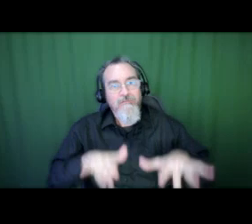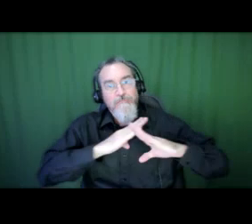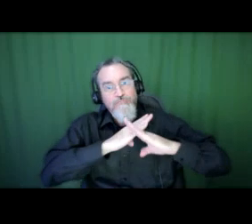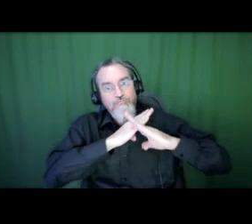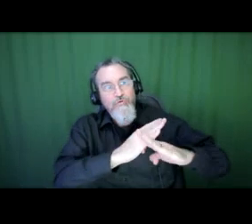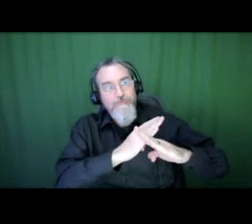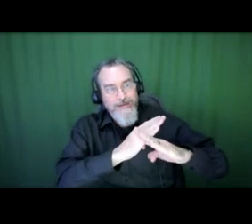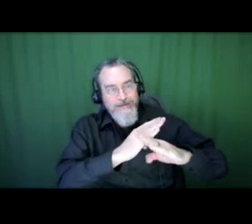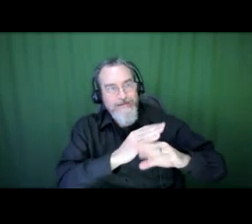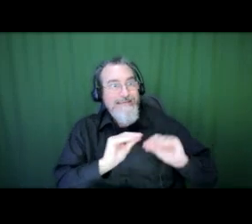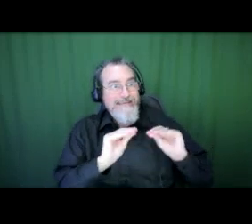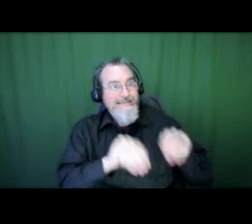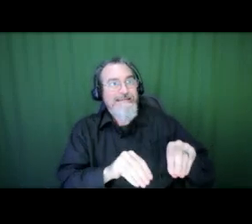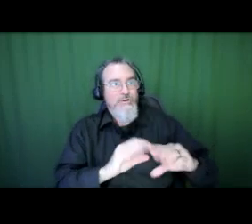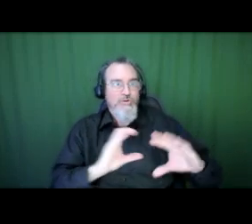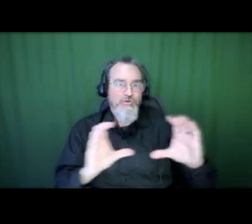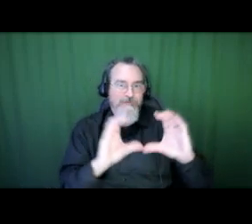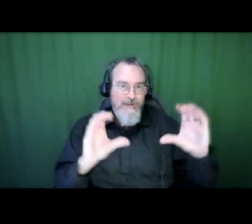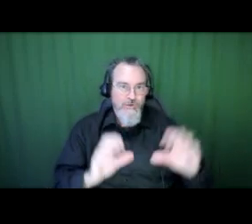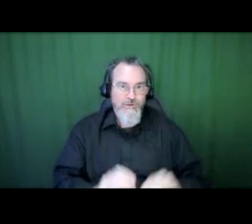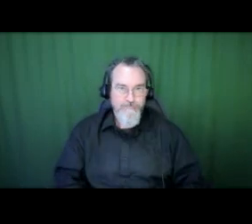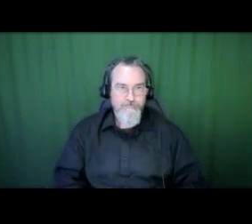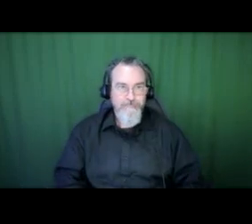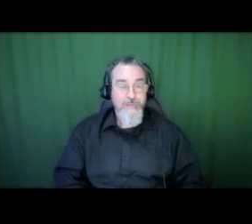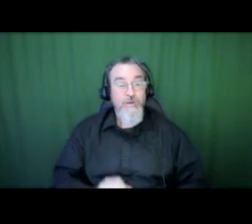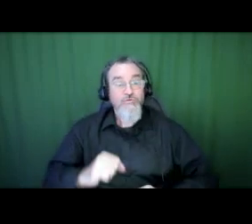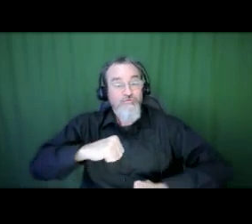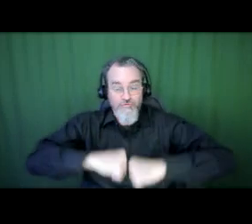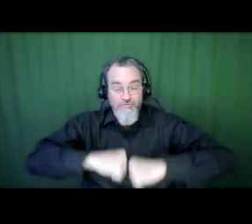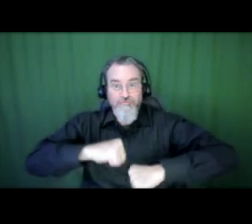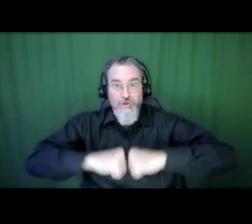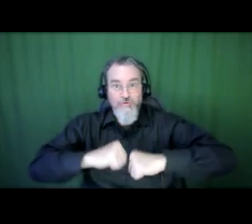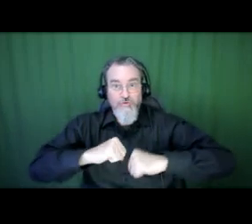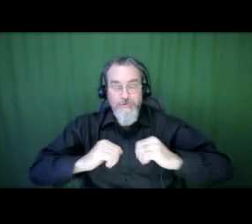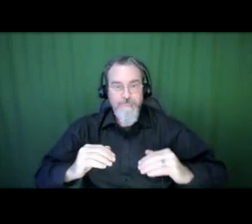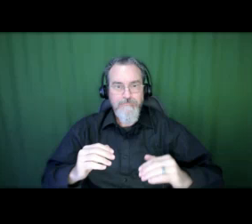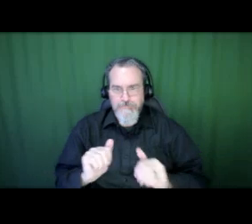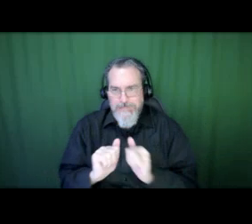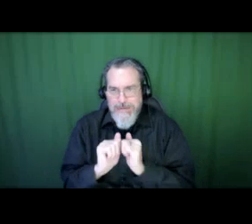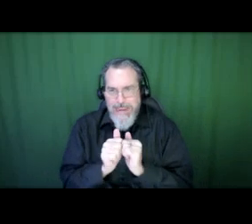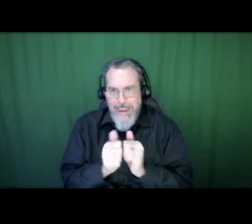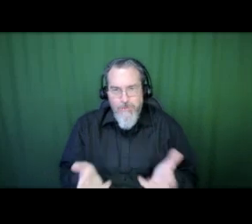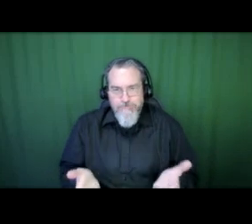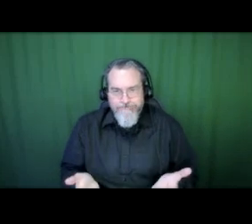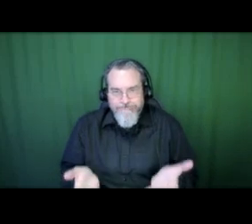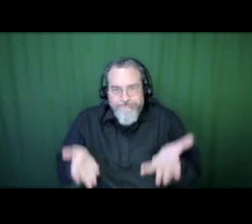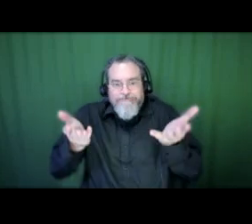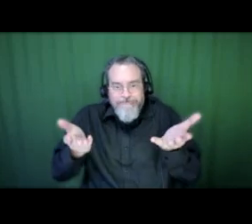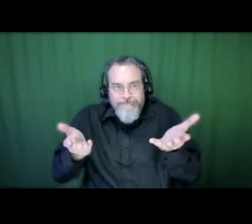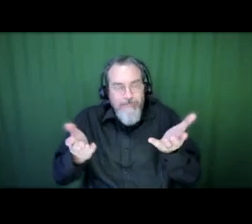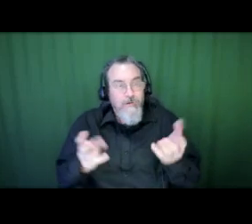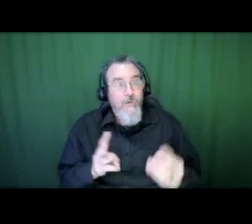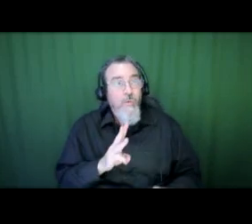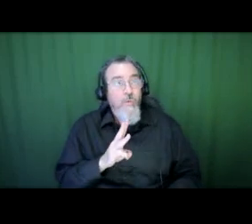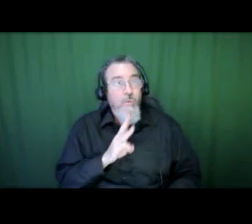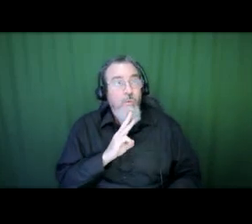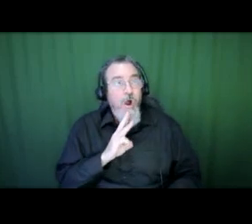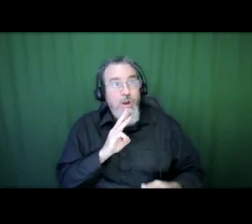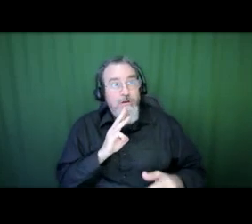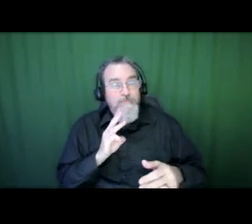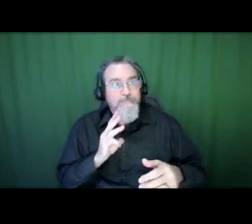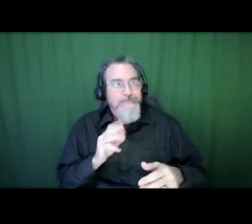also going to be teaching structural elevation, how to lift those structures up so that the water doesn't have its